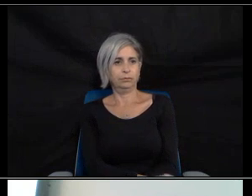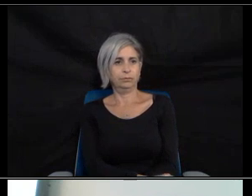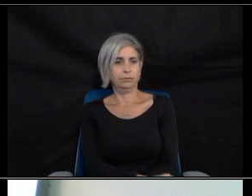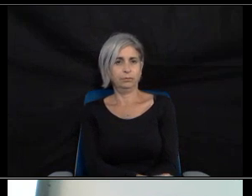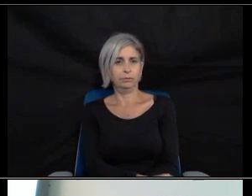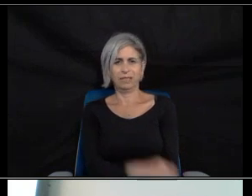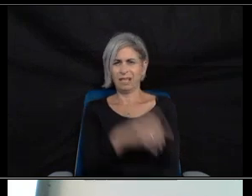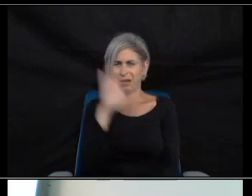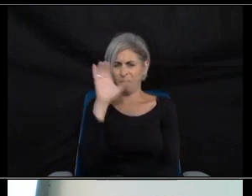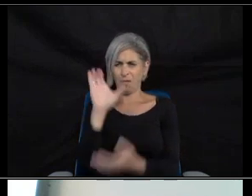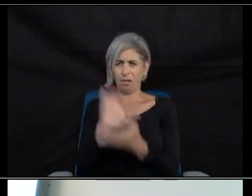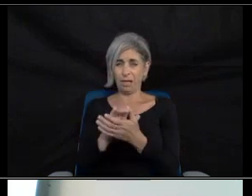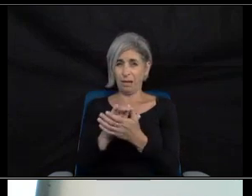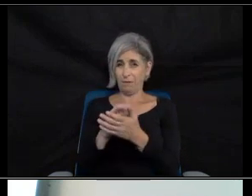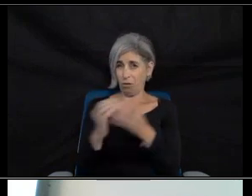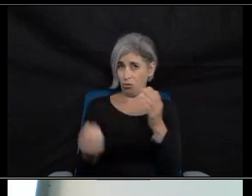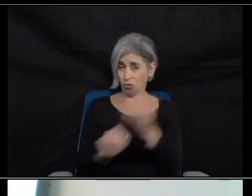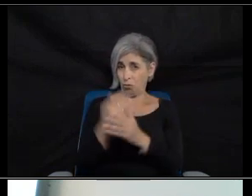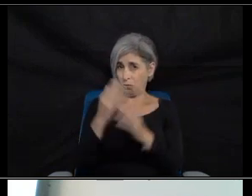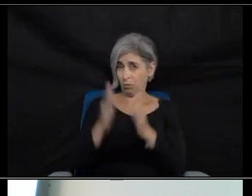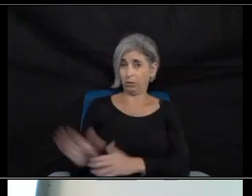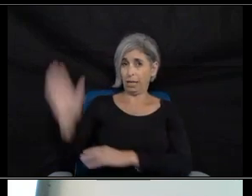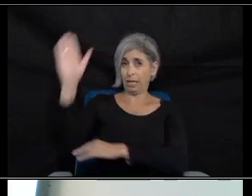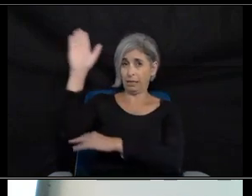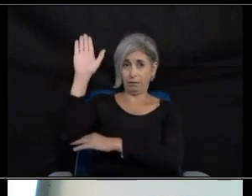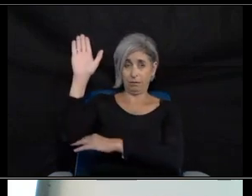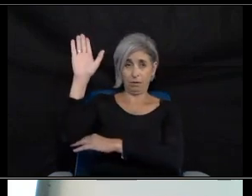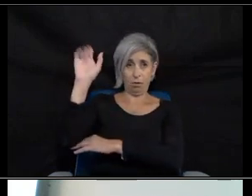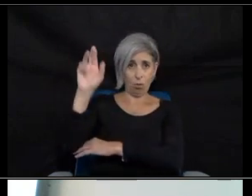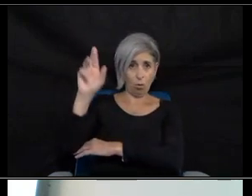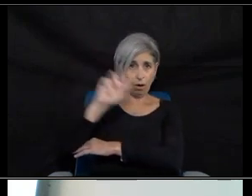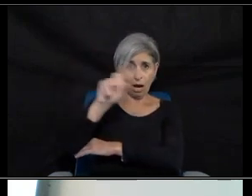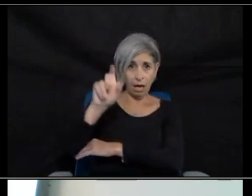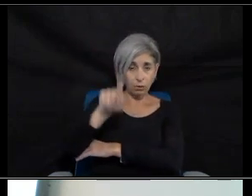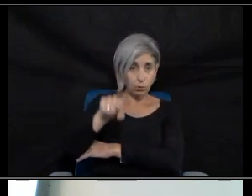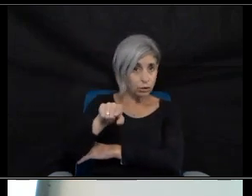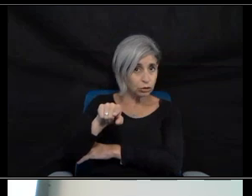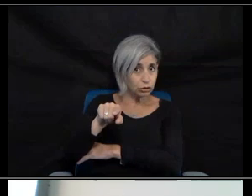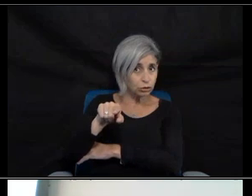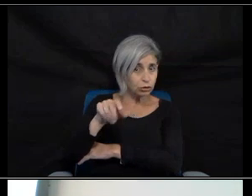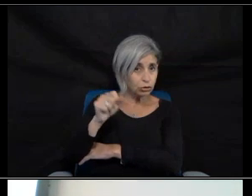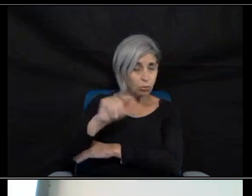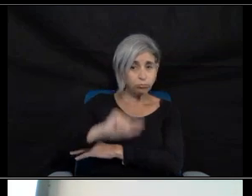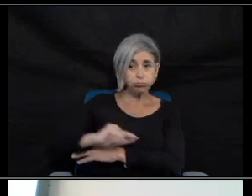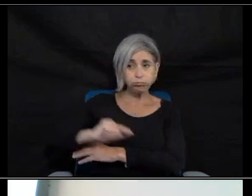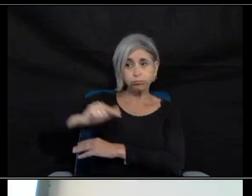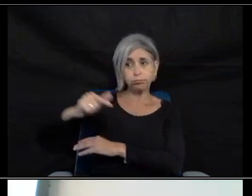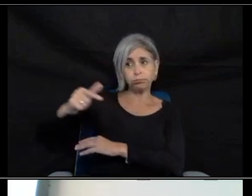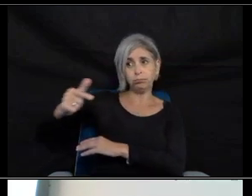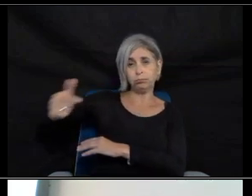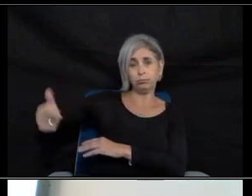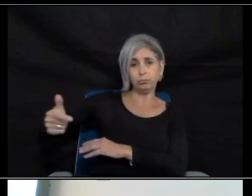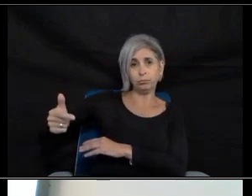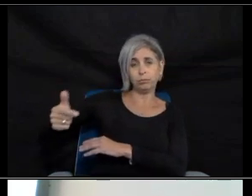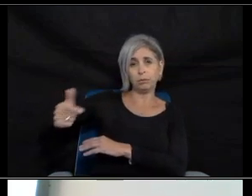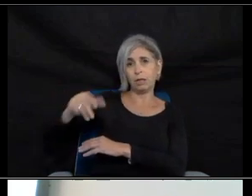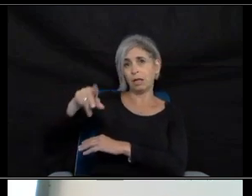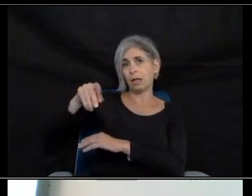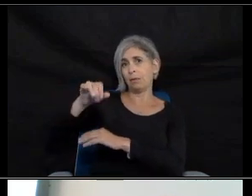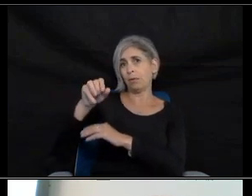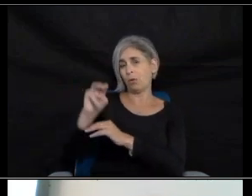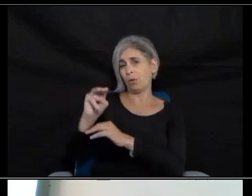I don't believe I see anyone new raising their hands or asking a question, so I'm going to turn it over to our podium here at the